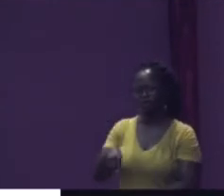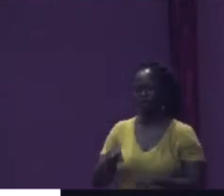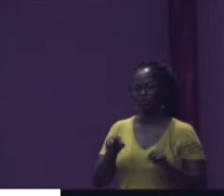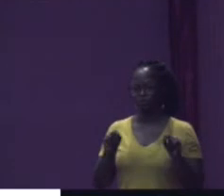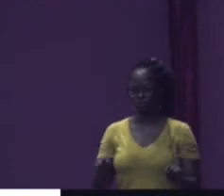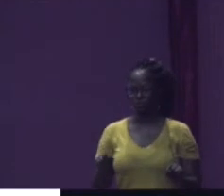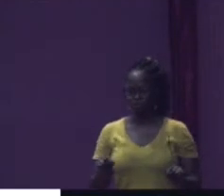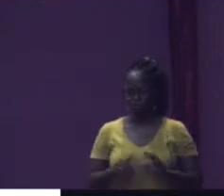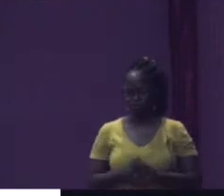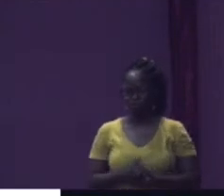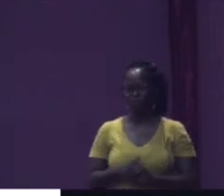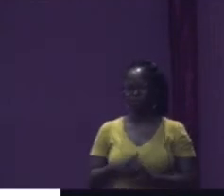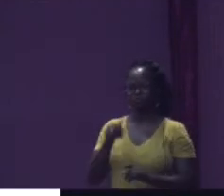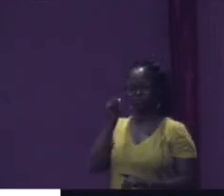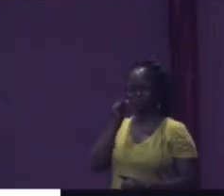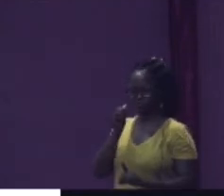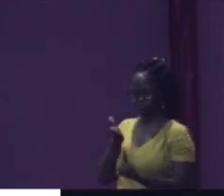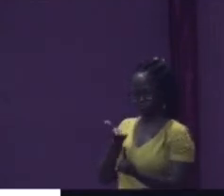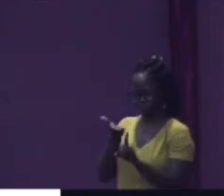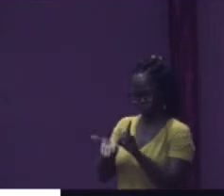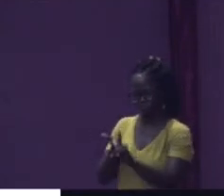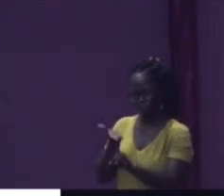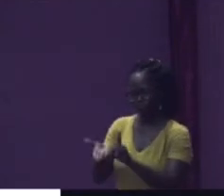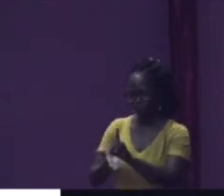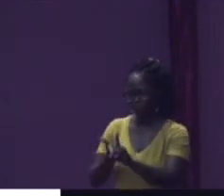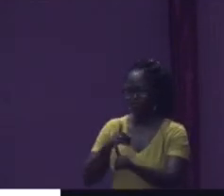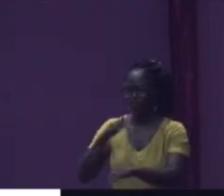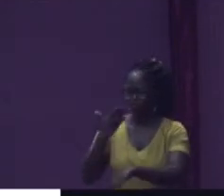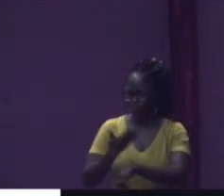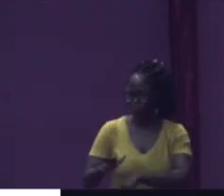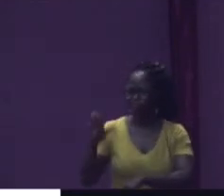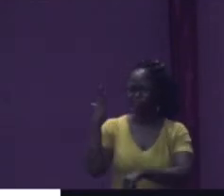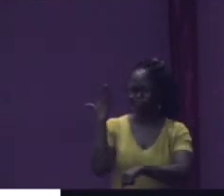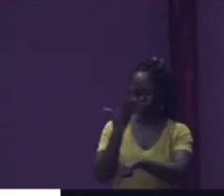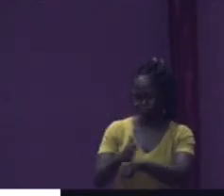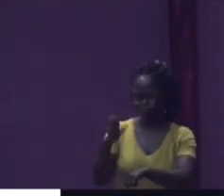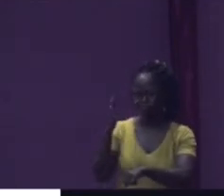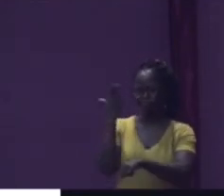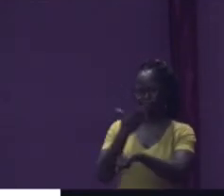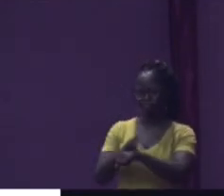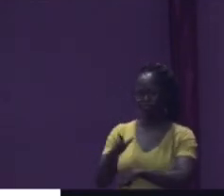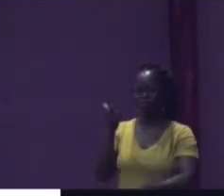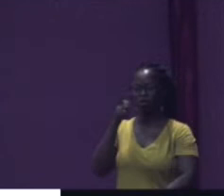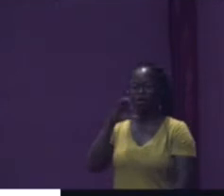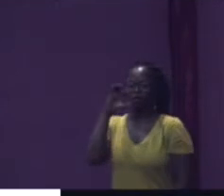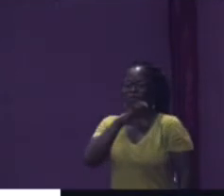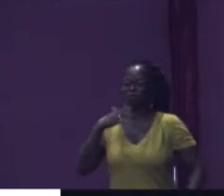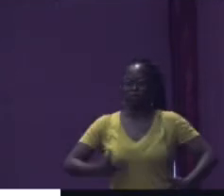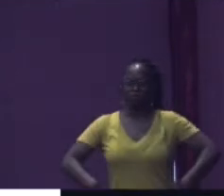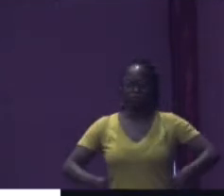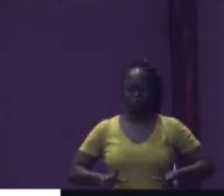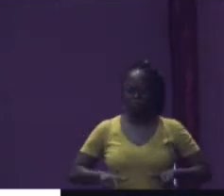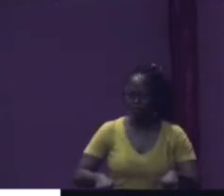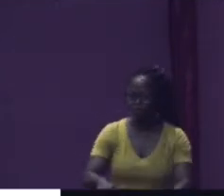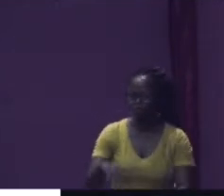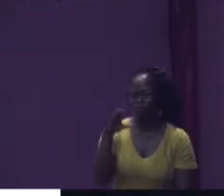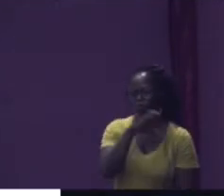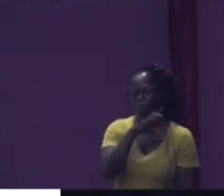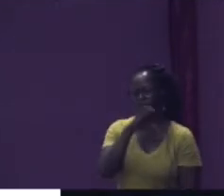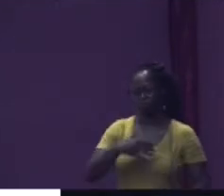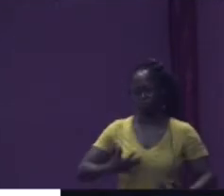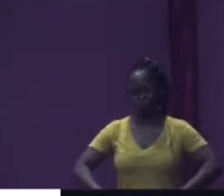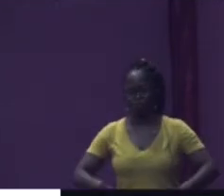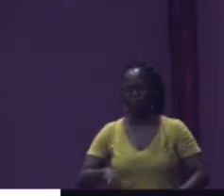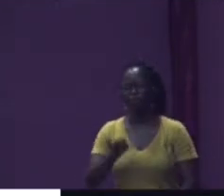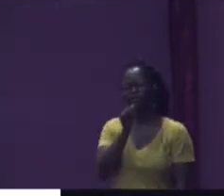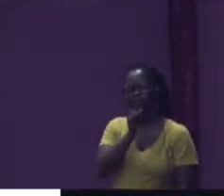midwives on emergency measures. Any emergency, they say that the woman has preeclampsia,